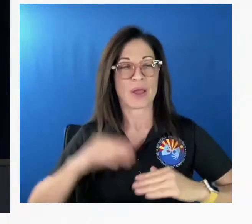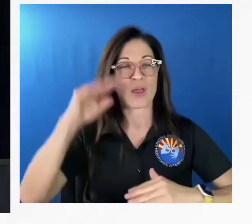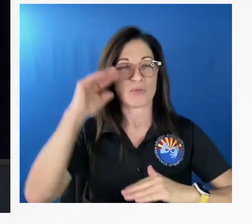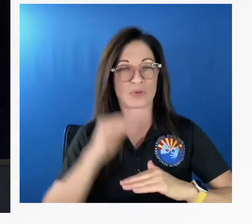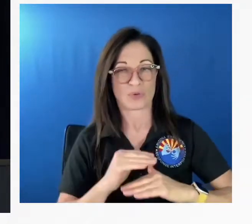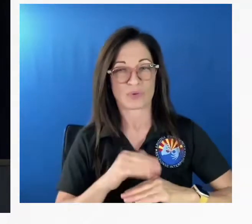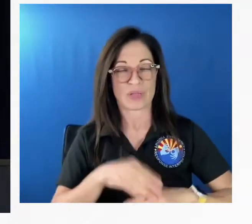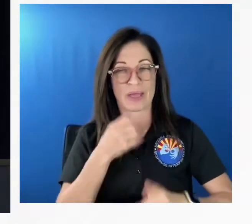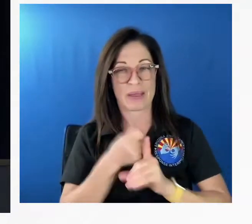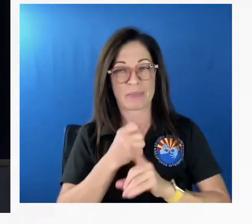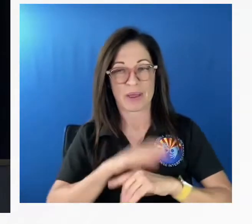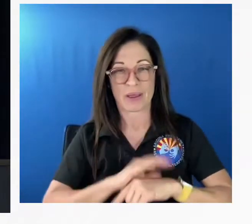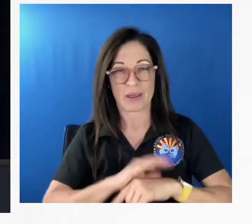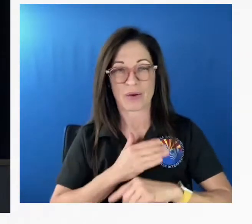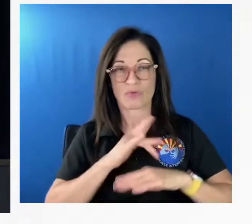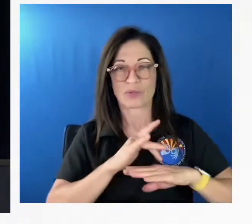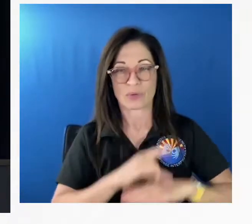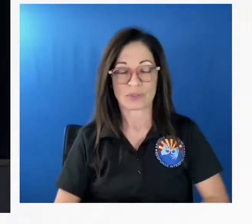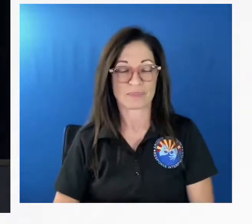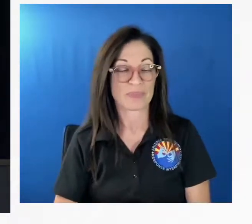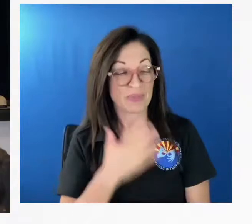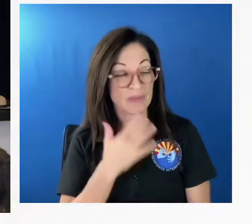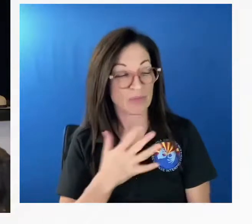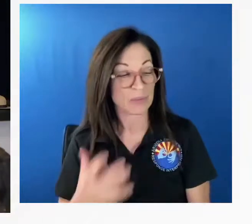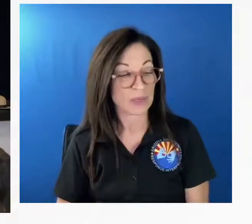as well. So thank you very much.